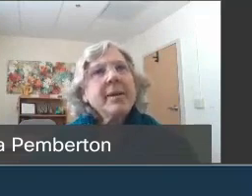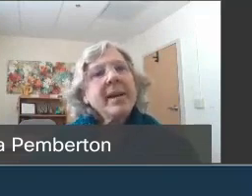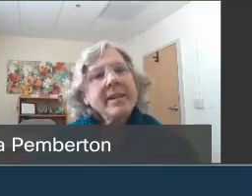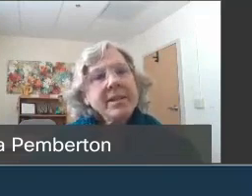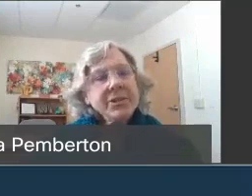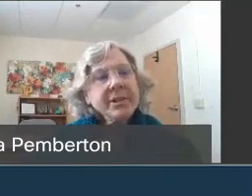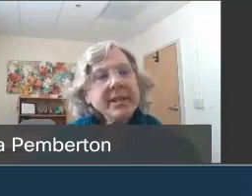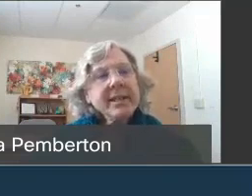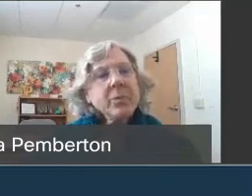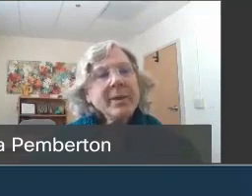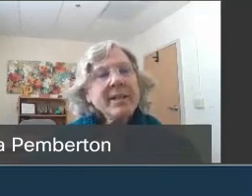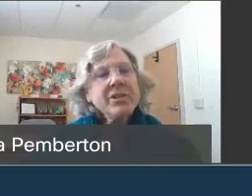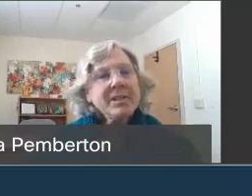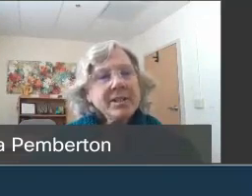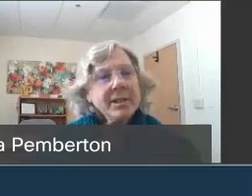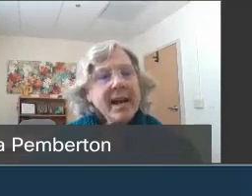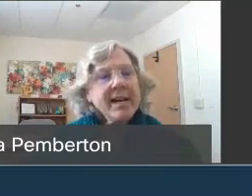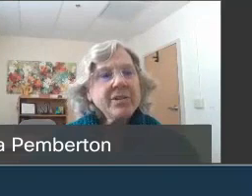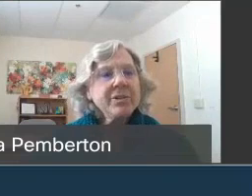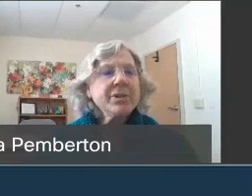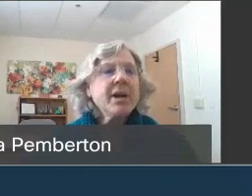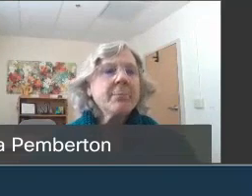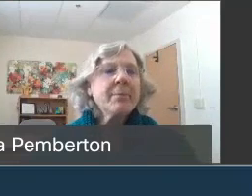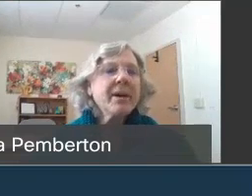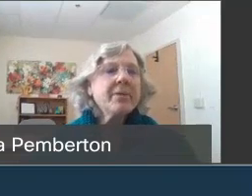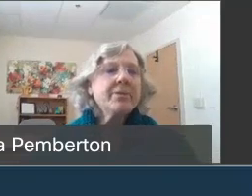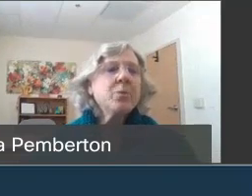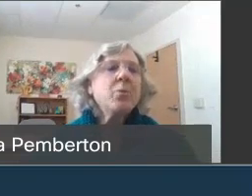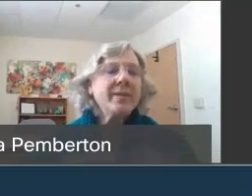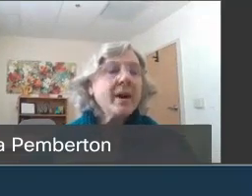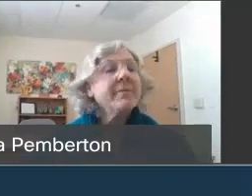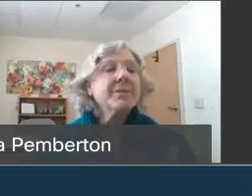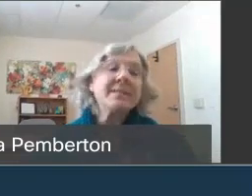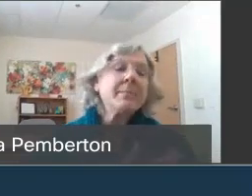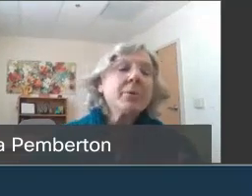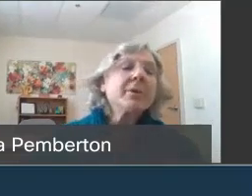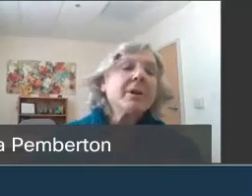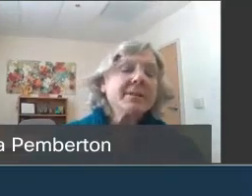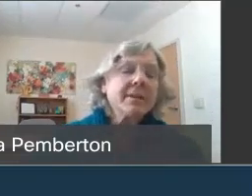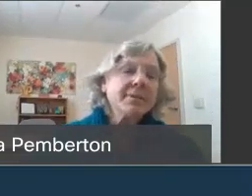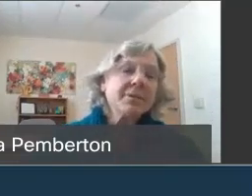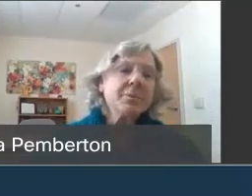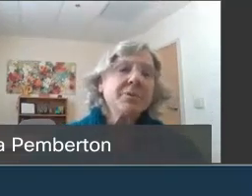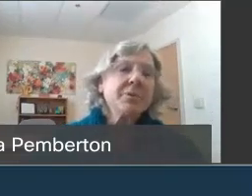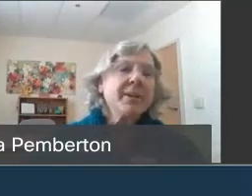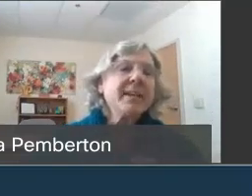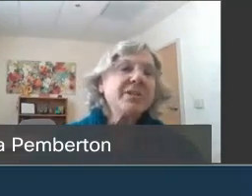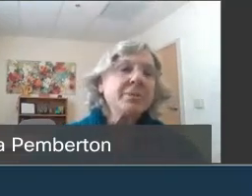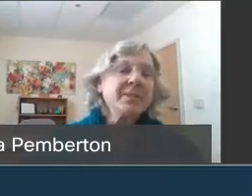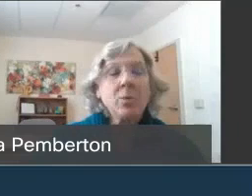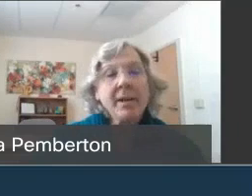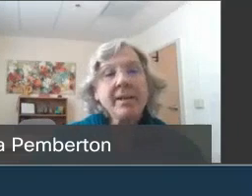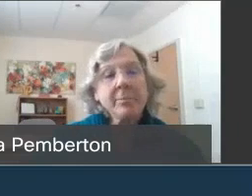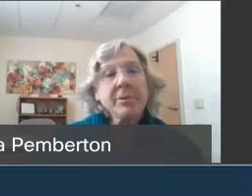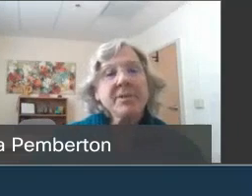So initially, we just had to talk about what the same protocols the officers were doing. It just